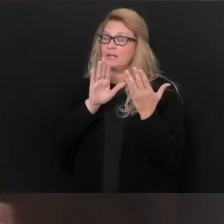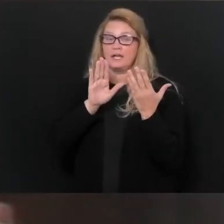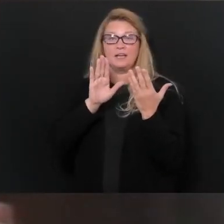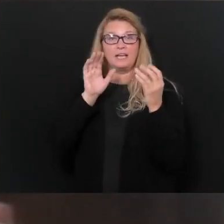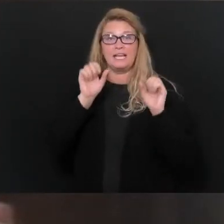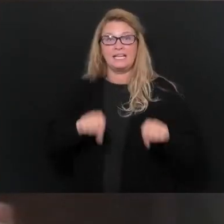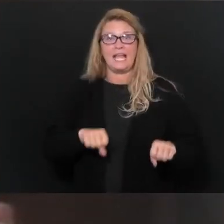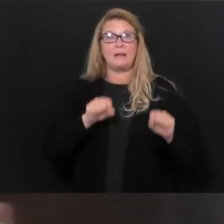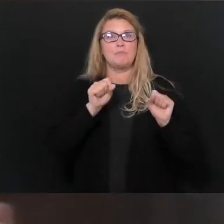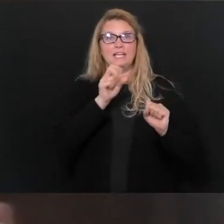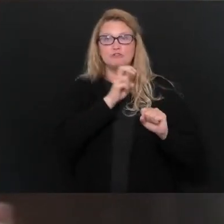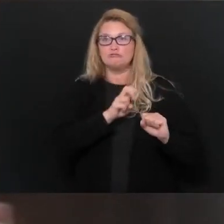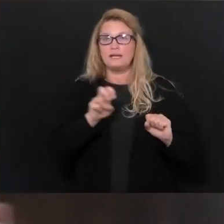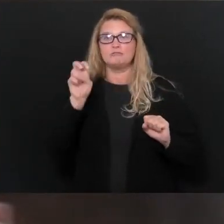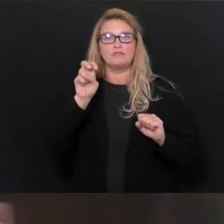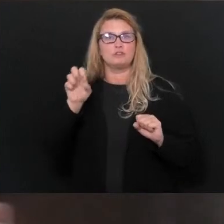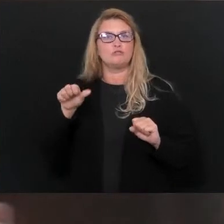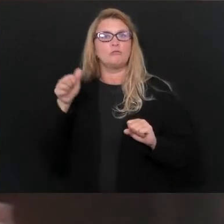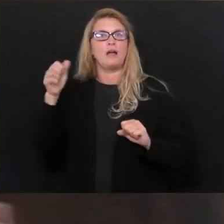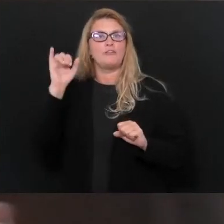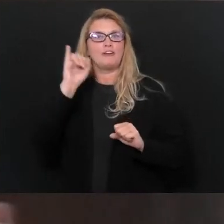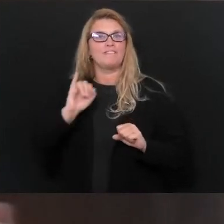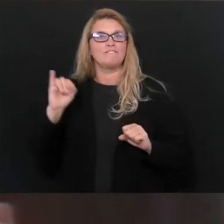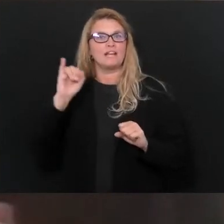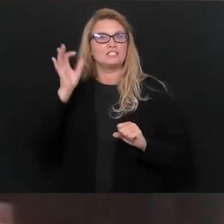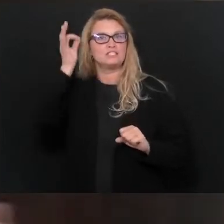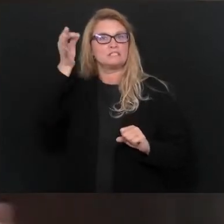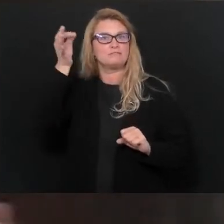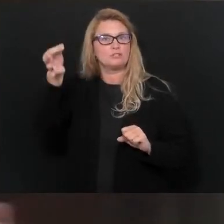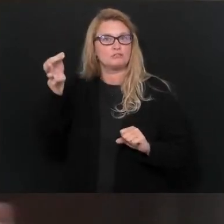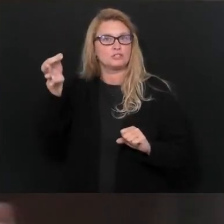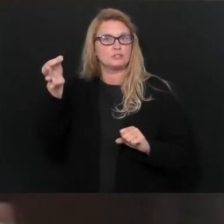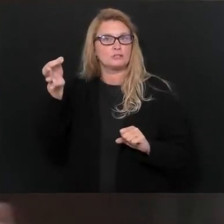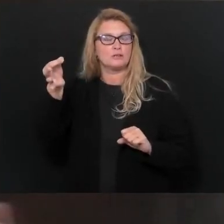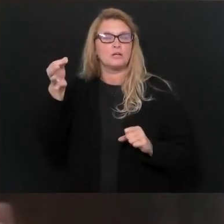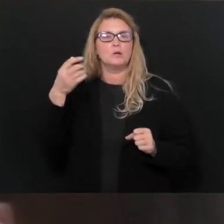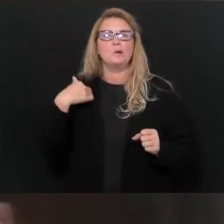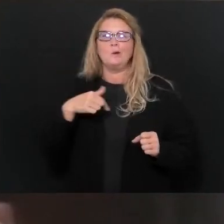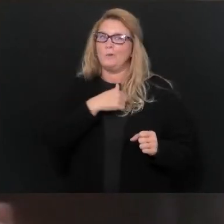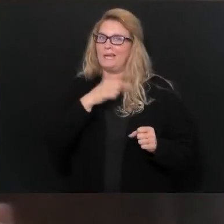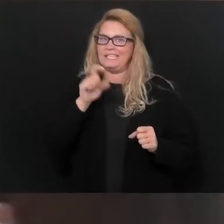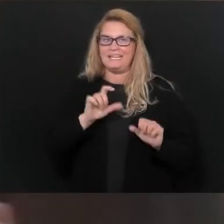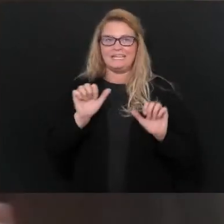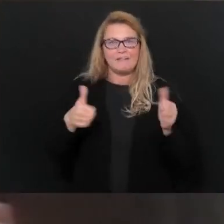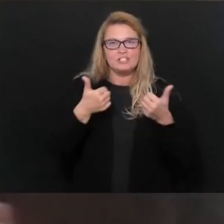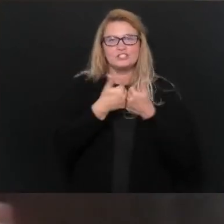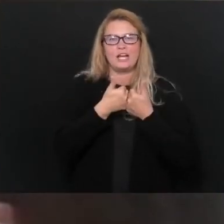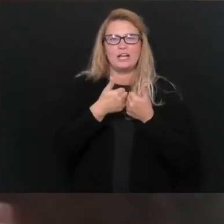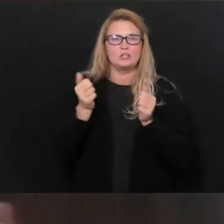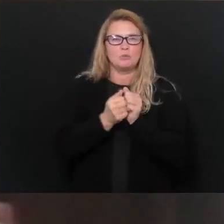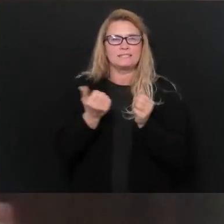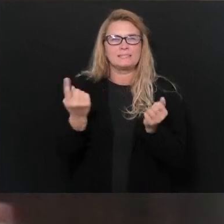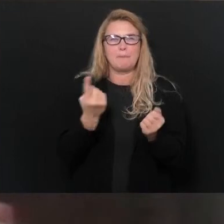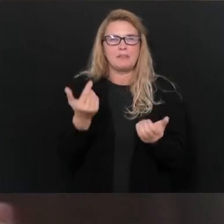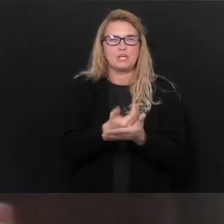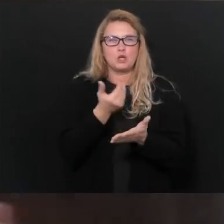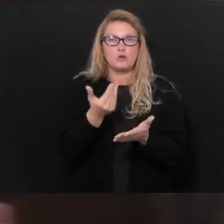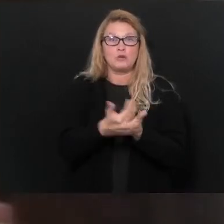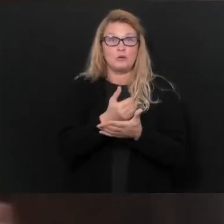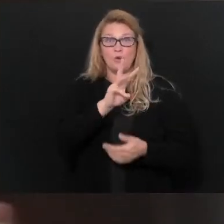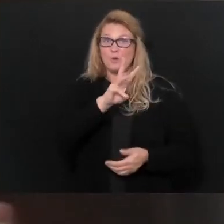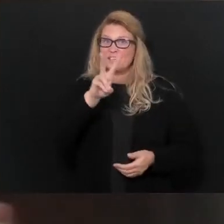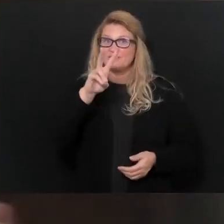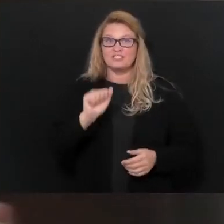to other infections in the future. And we know that we're always going to be challenged with something else. And West Virginia, I think,